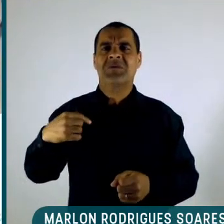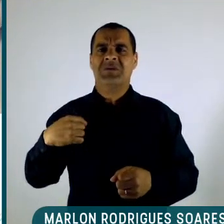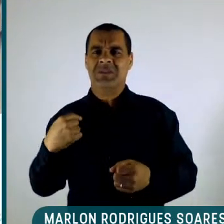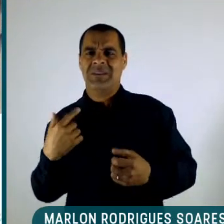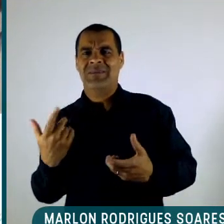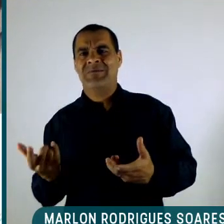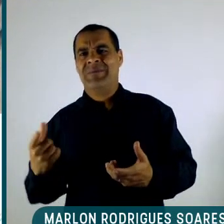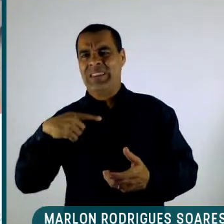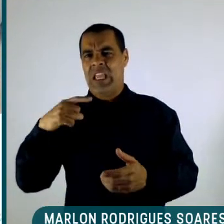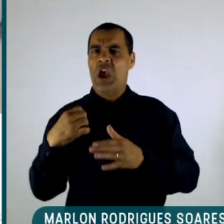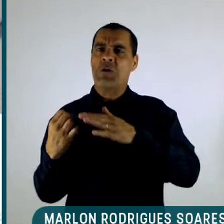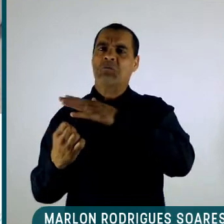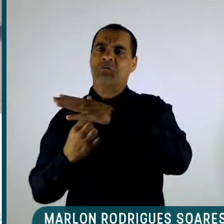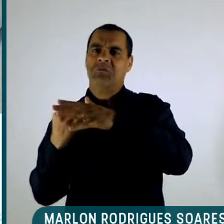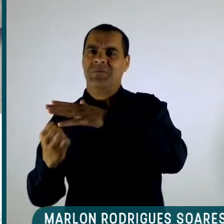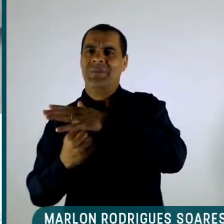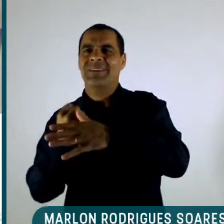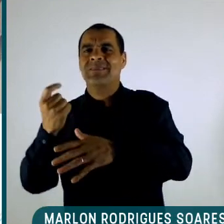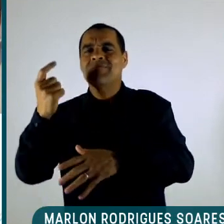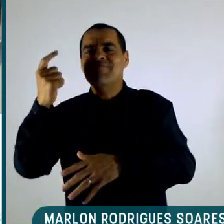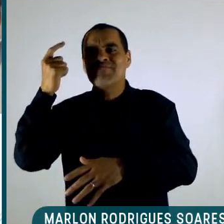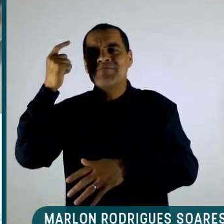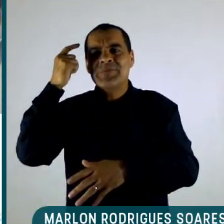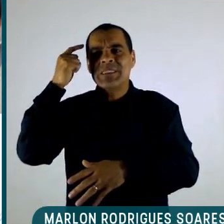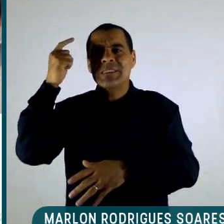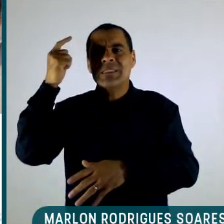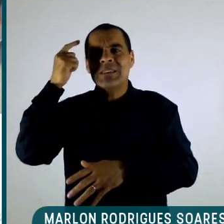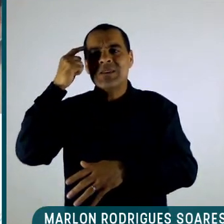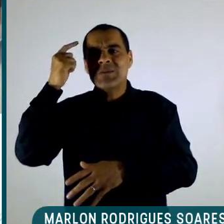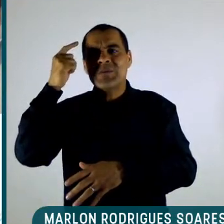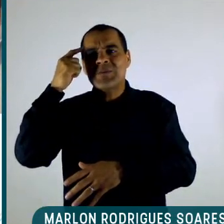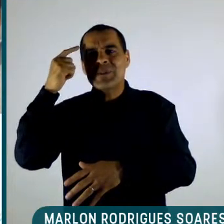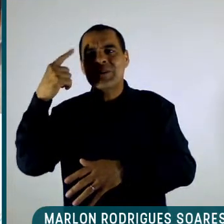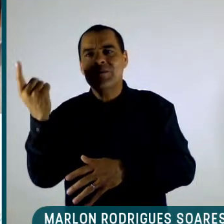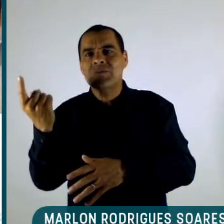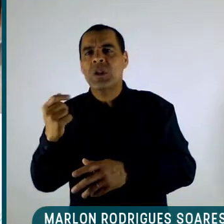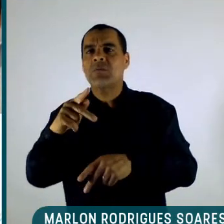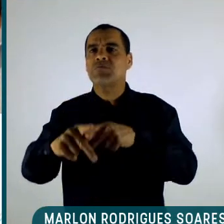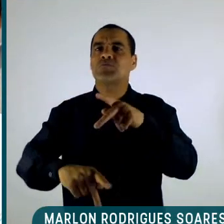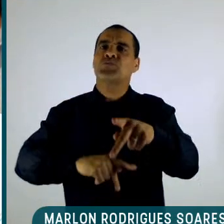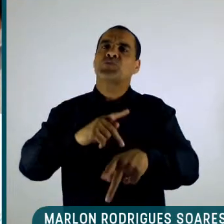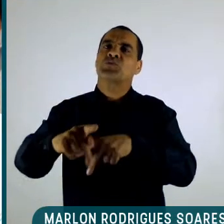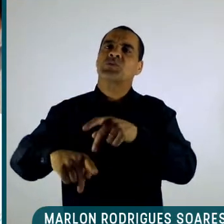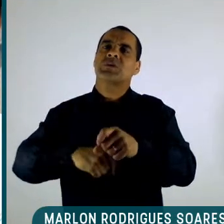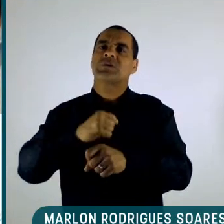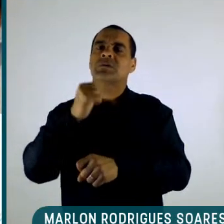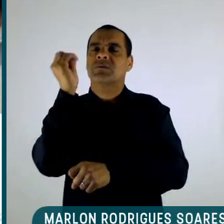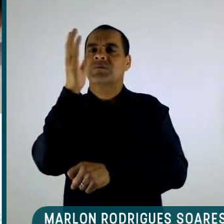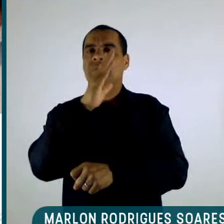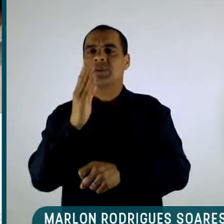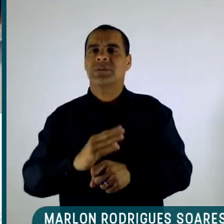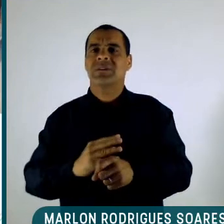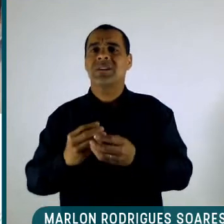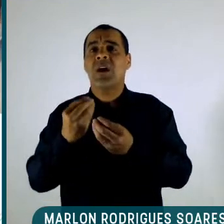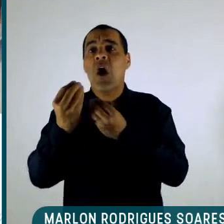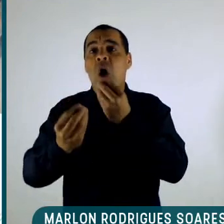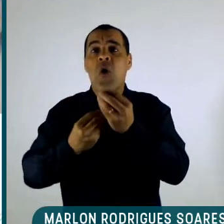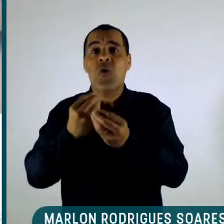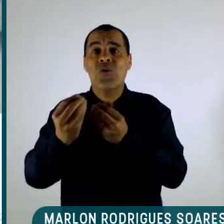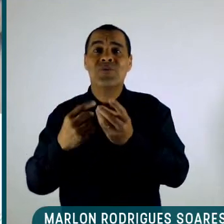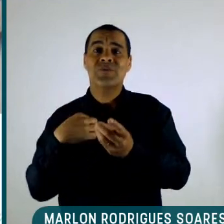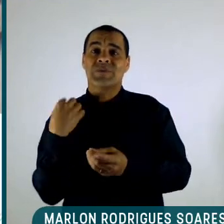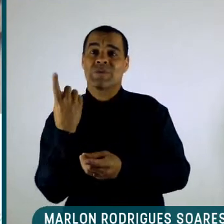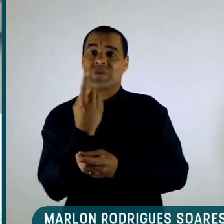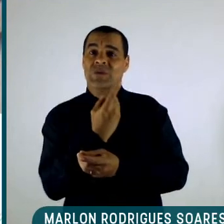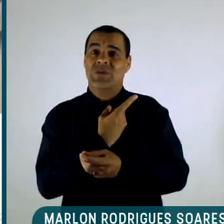who have the conditions, they have companies to think a little about the Brazilian population.